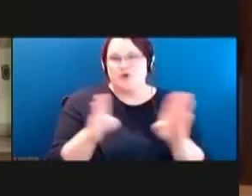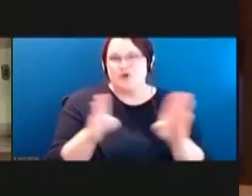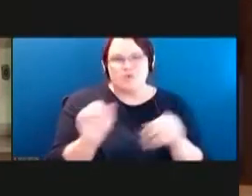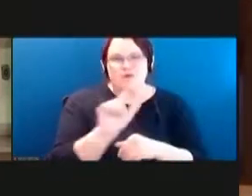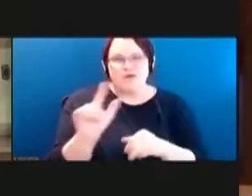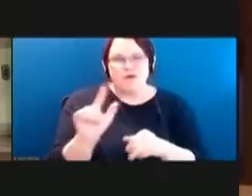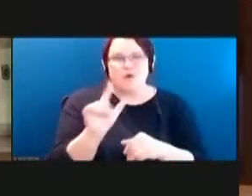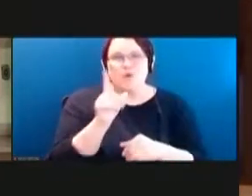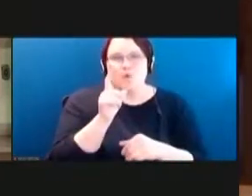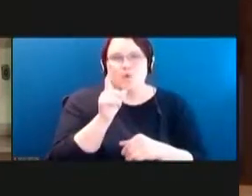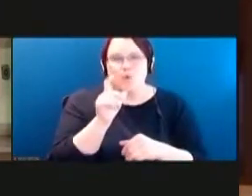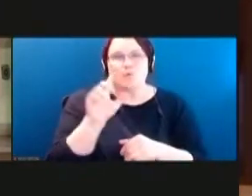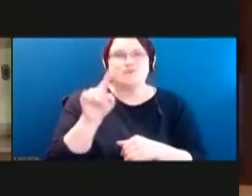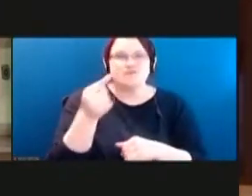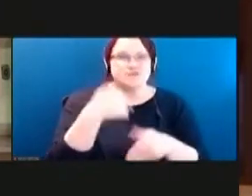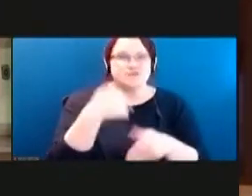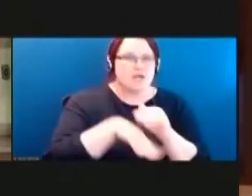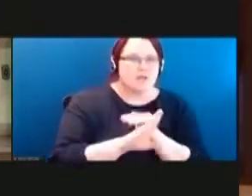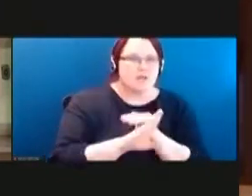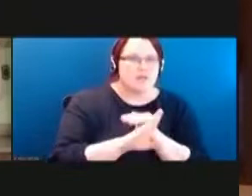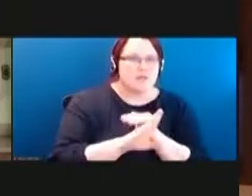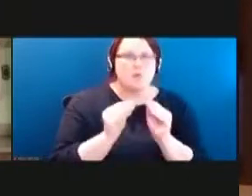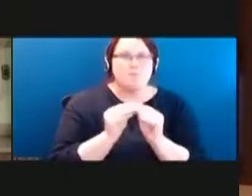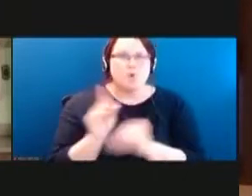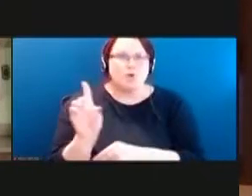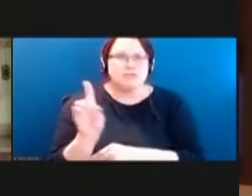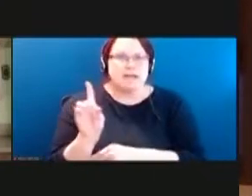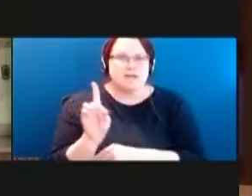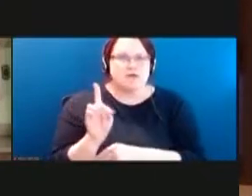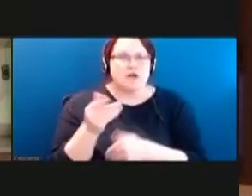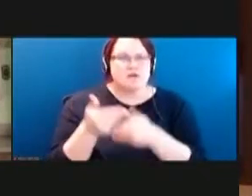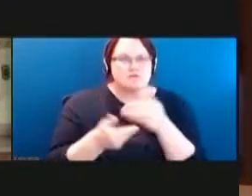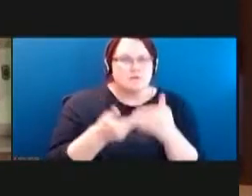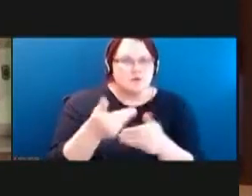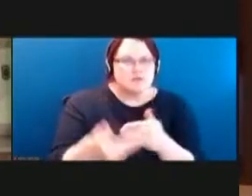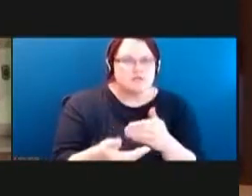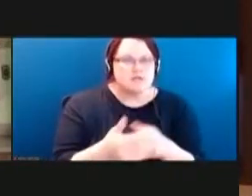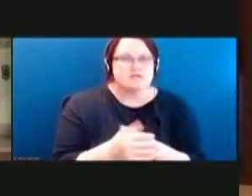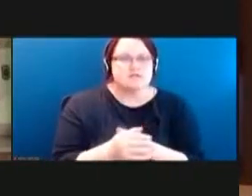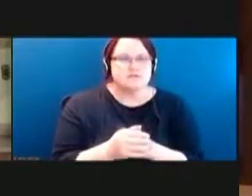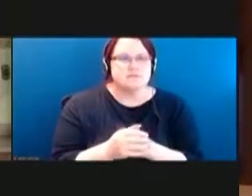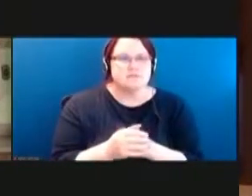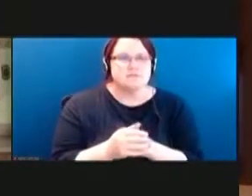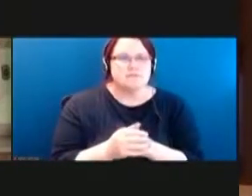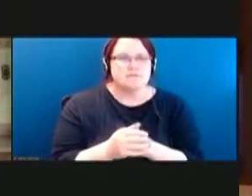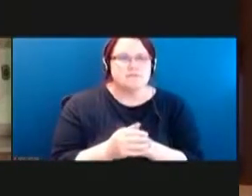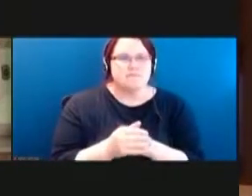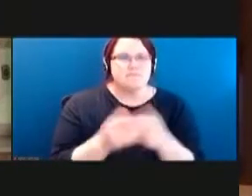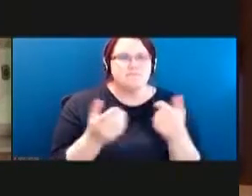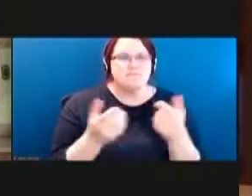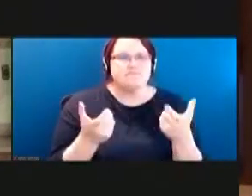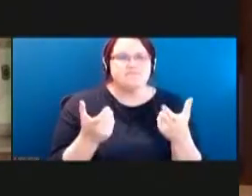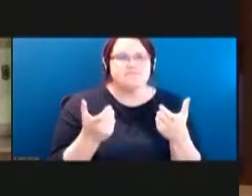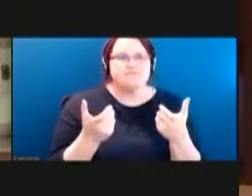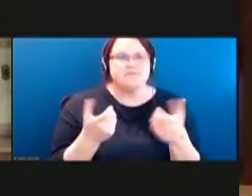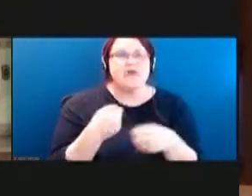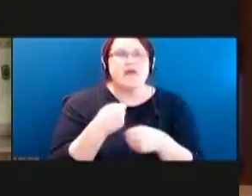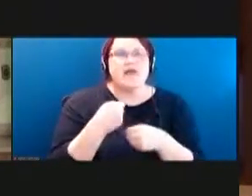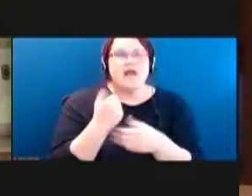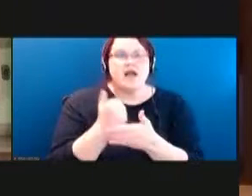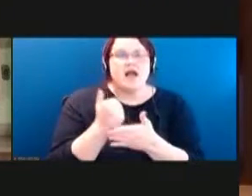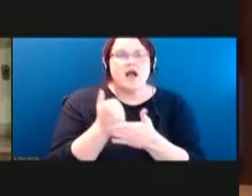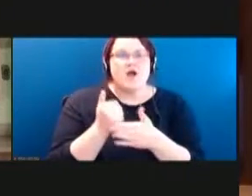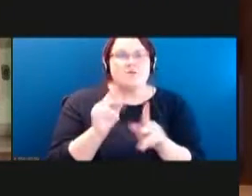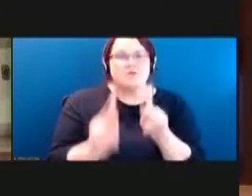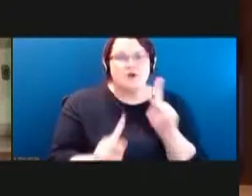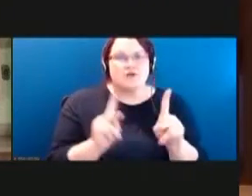basis. So this more democratic process swelled the membership, and as a result,